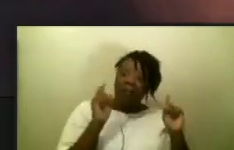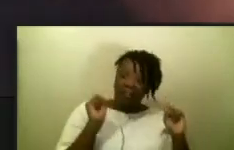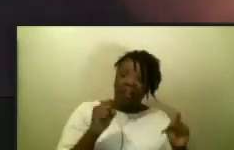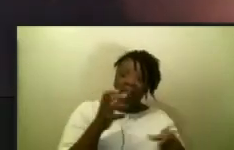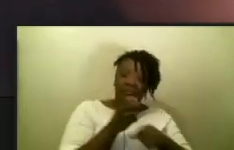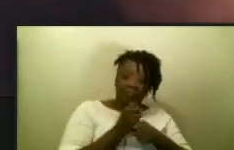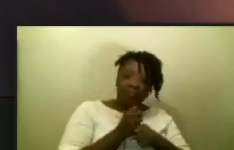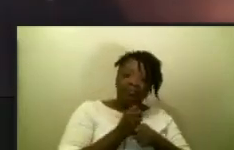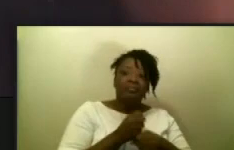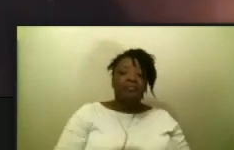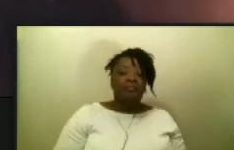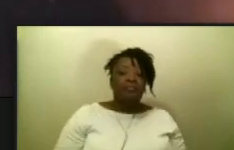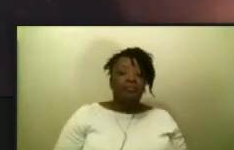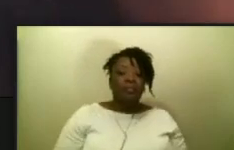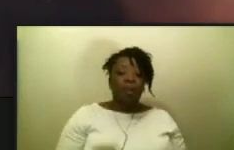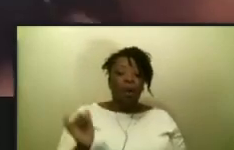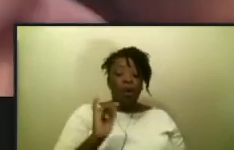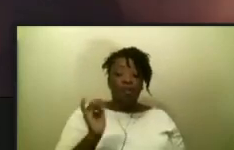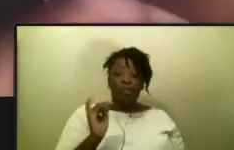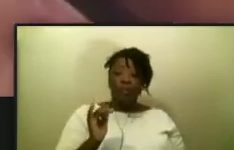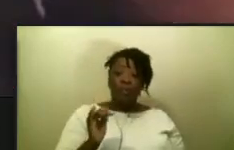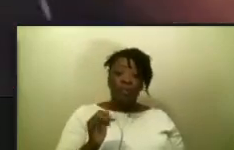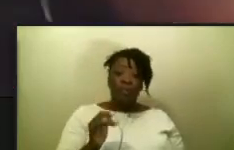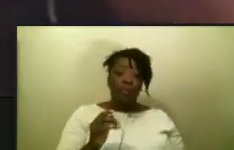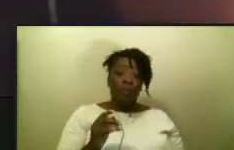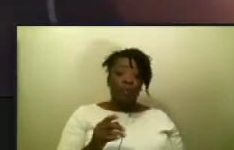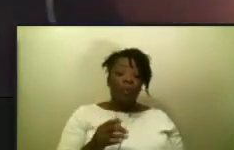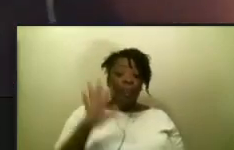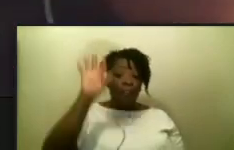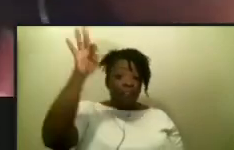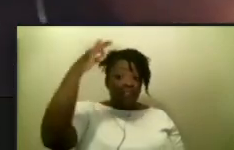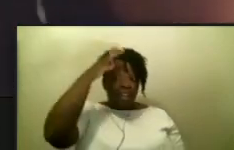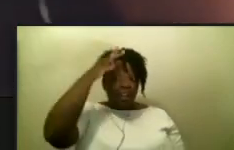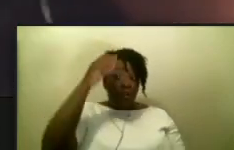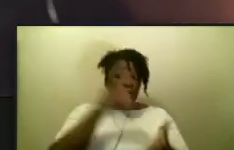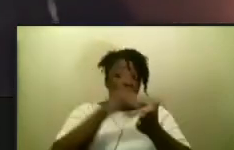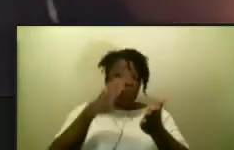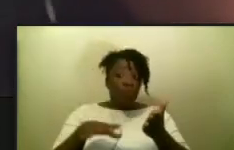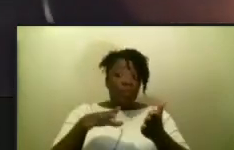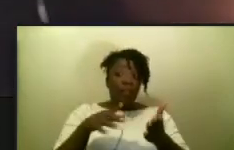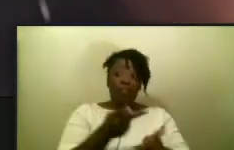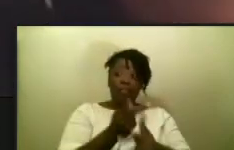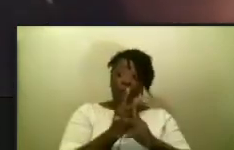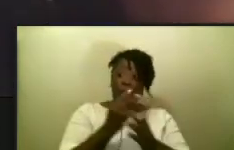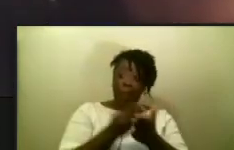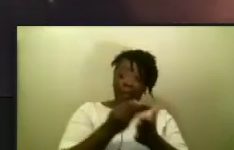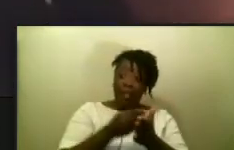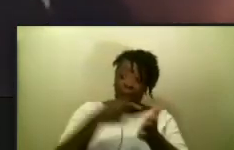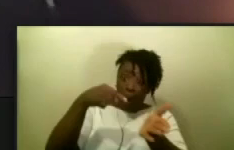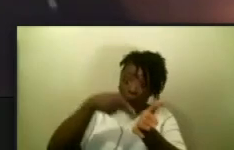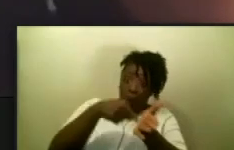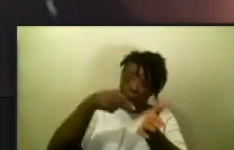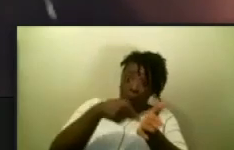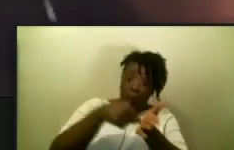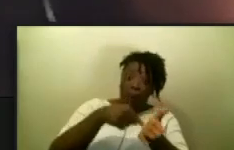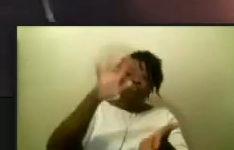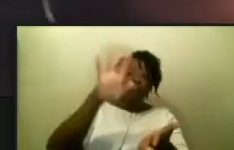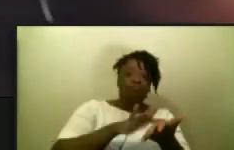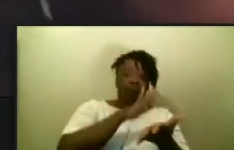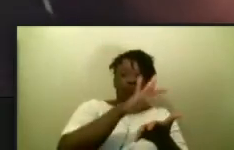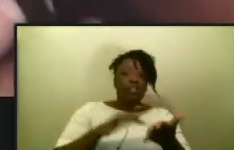suspend payments of federal student loans. So people who were making monthly